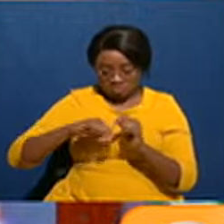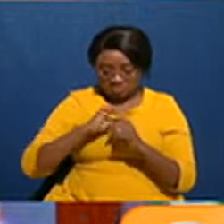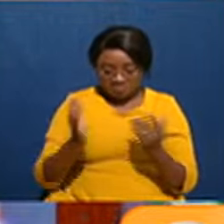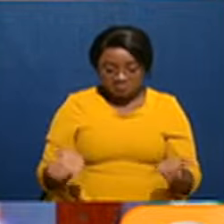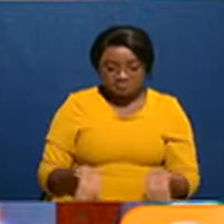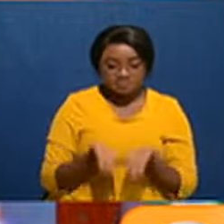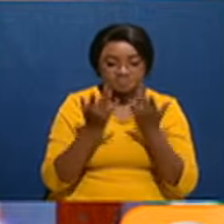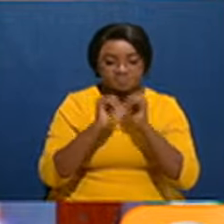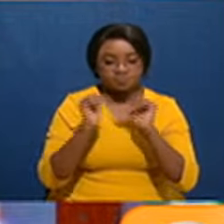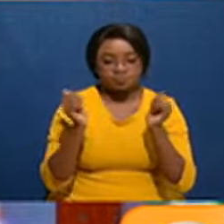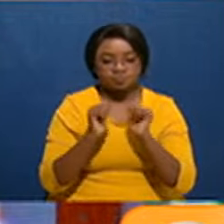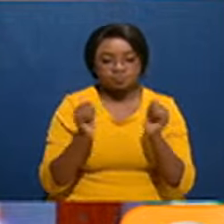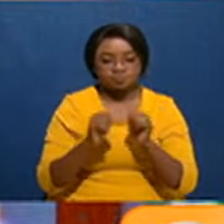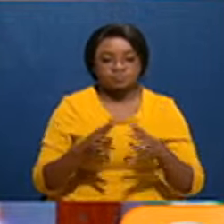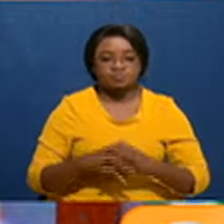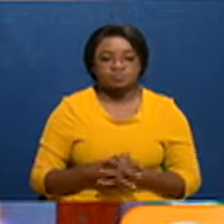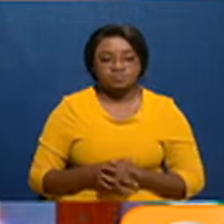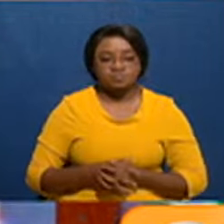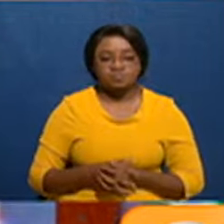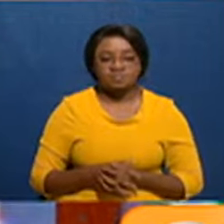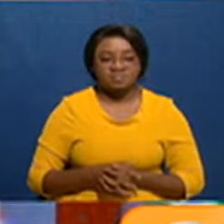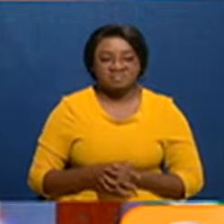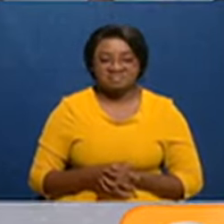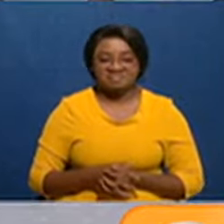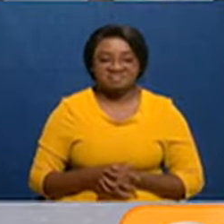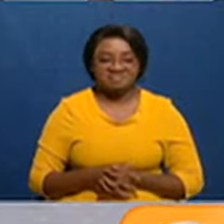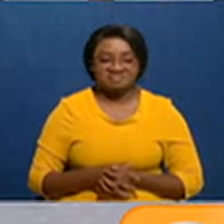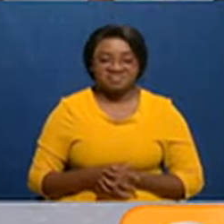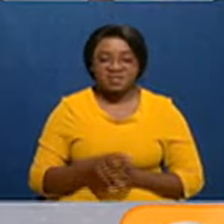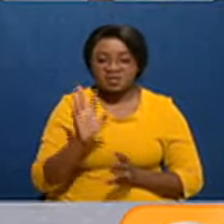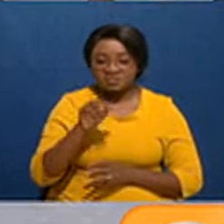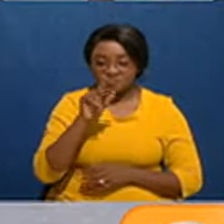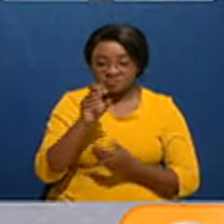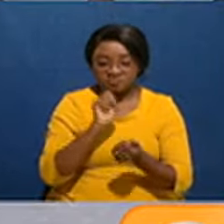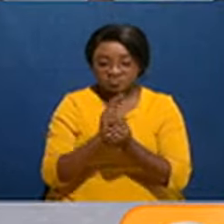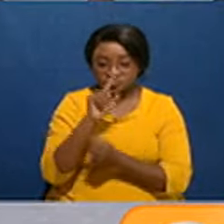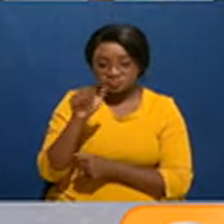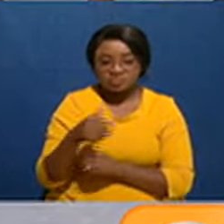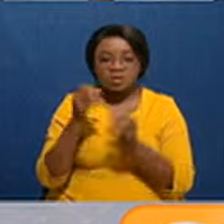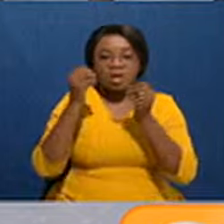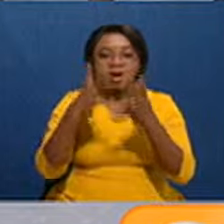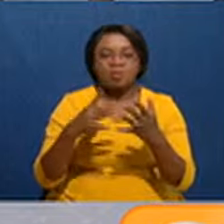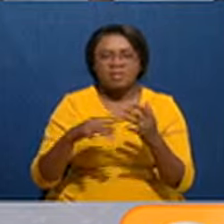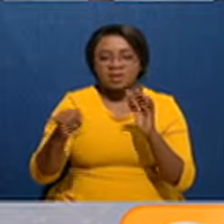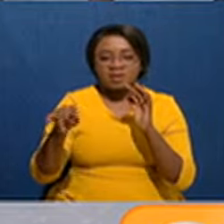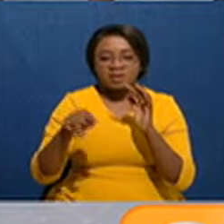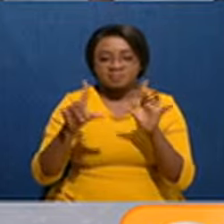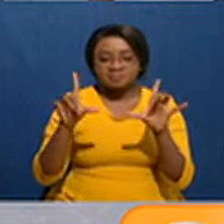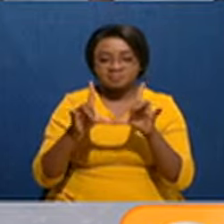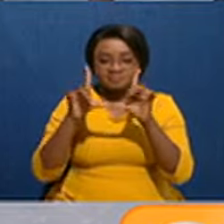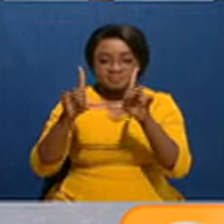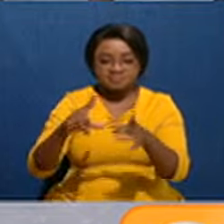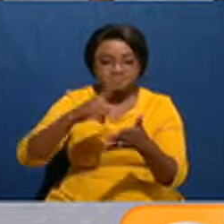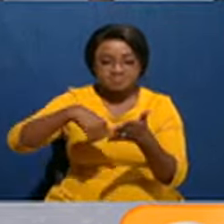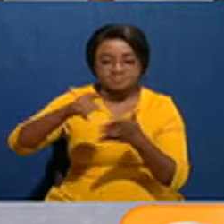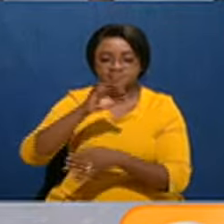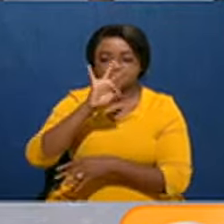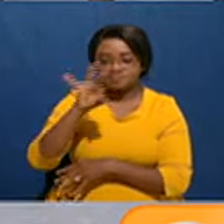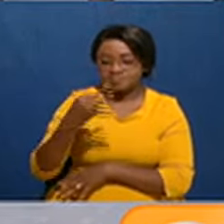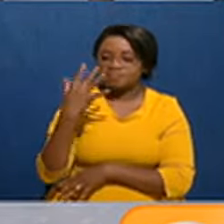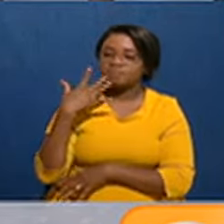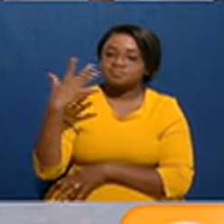our strategic pillars. And out of those 12,000, how many are accredited? Out of the 12,000, 3,500 are